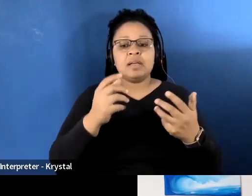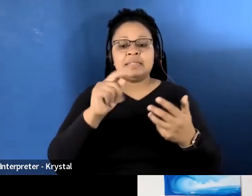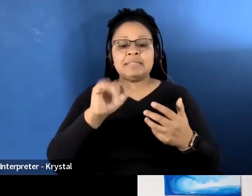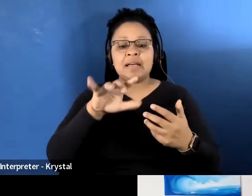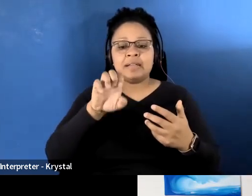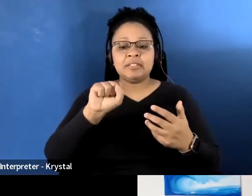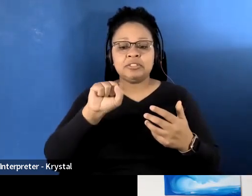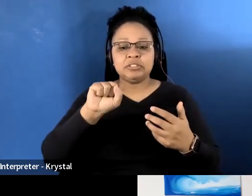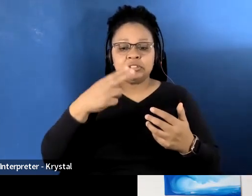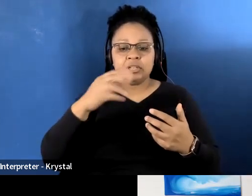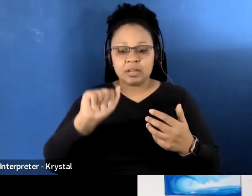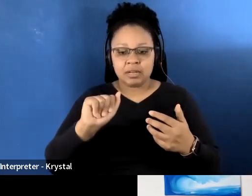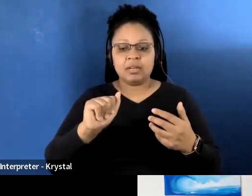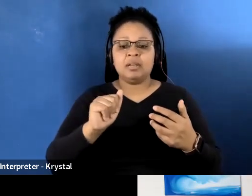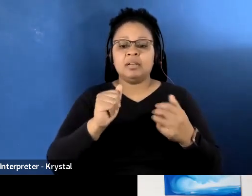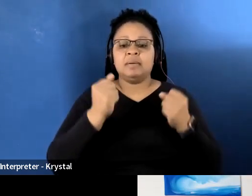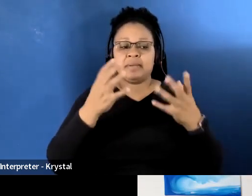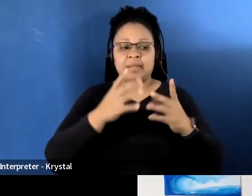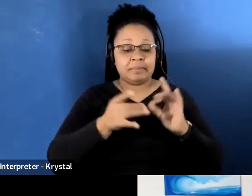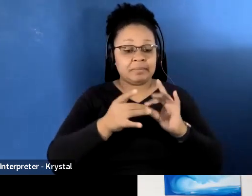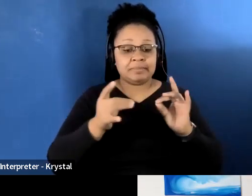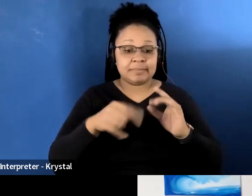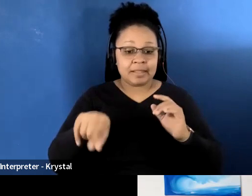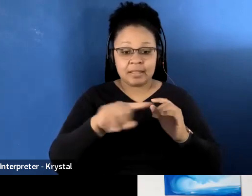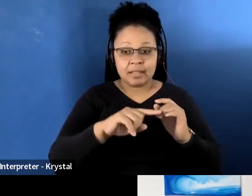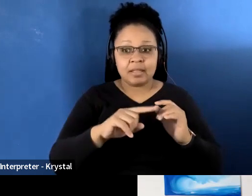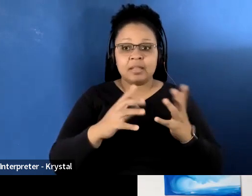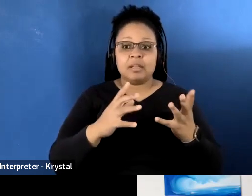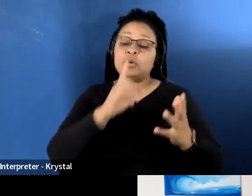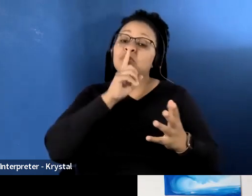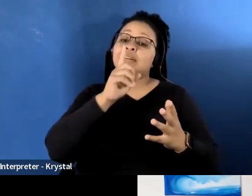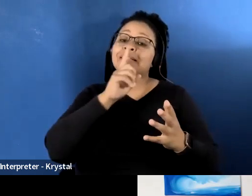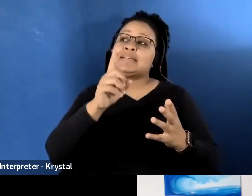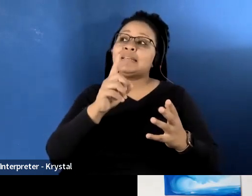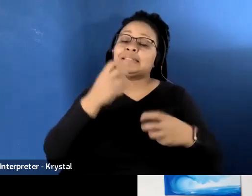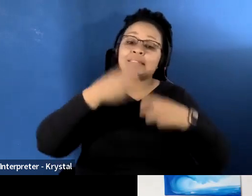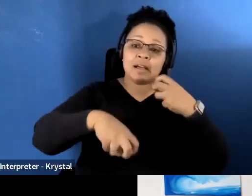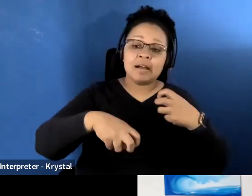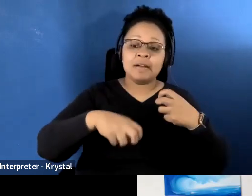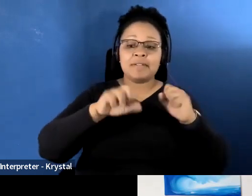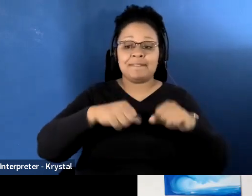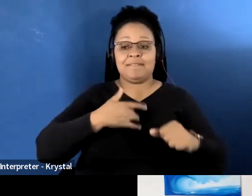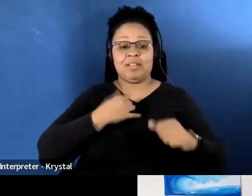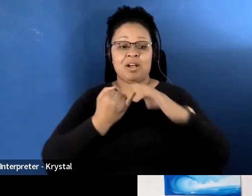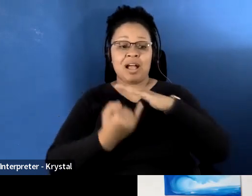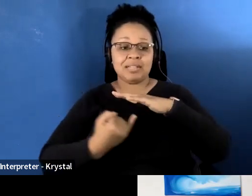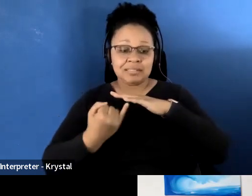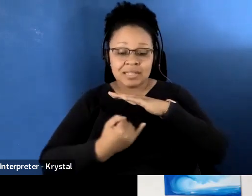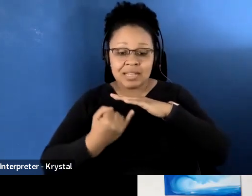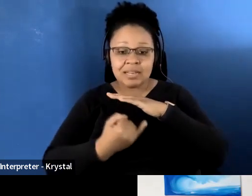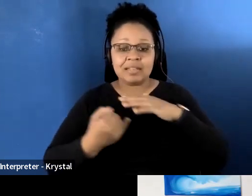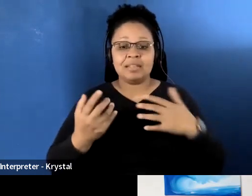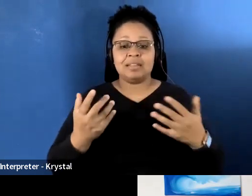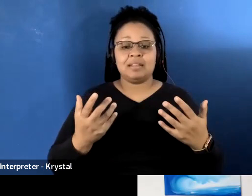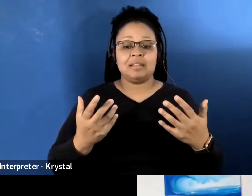among a number of others. And it is a tough thing, and it can be very isolating, because